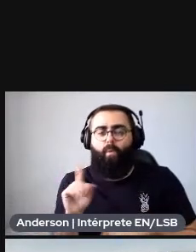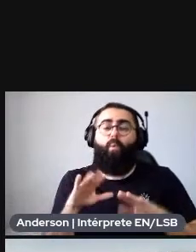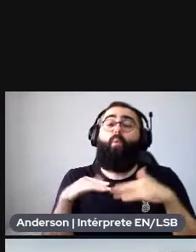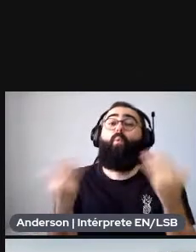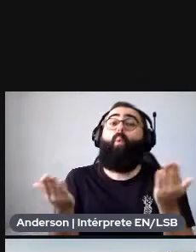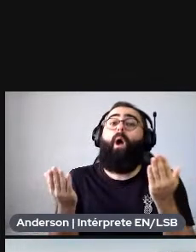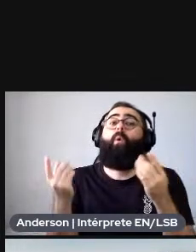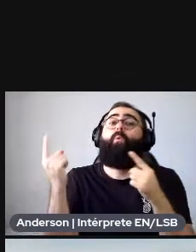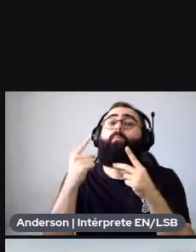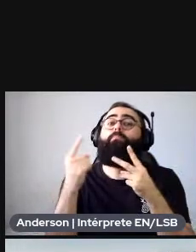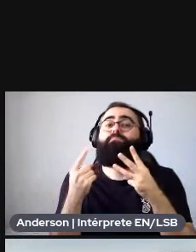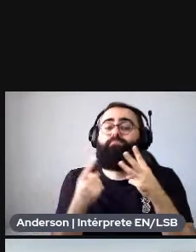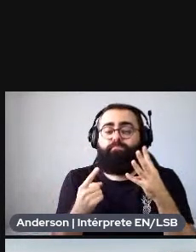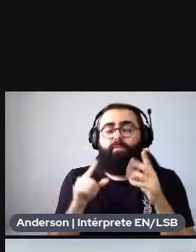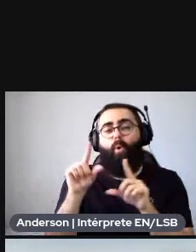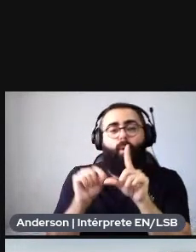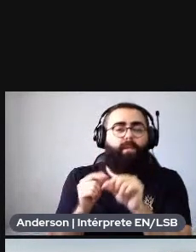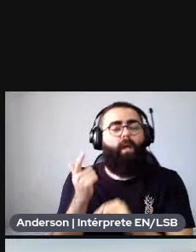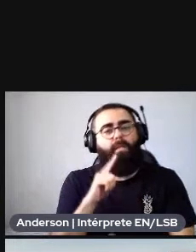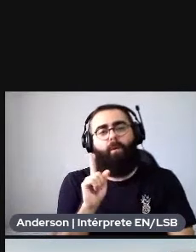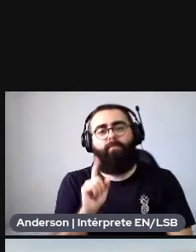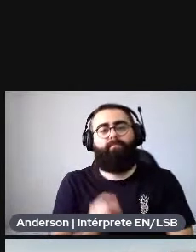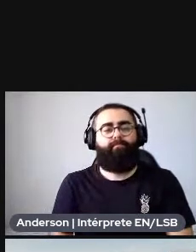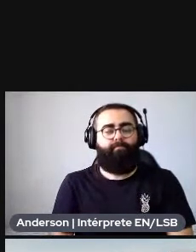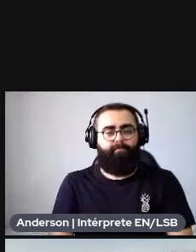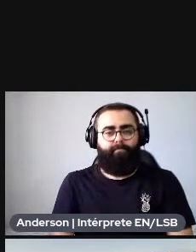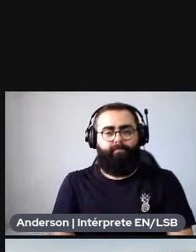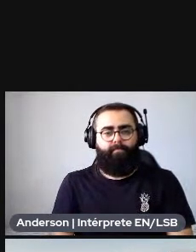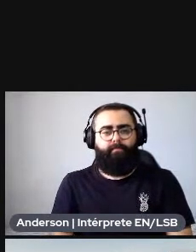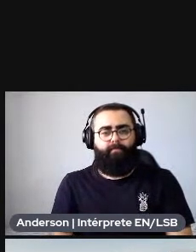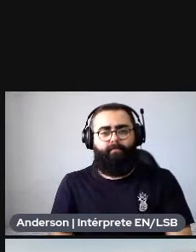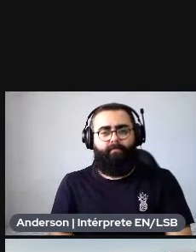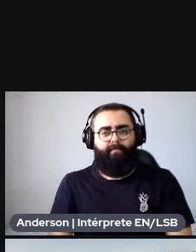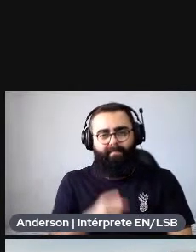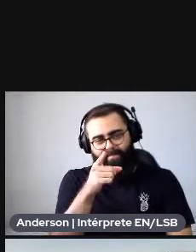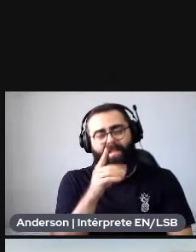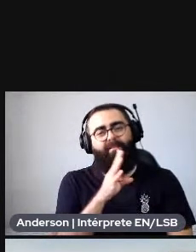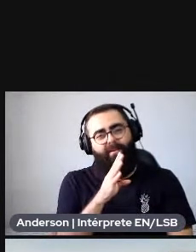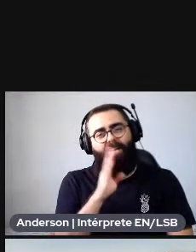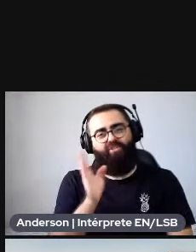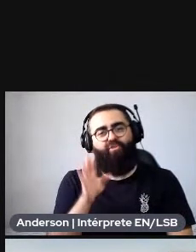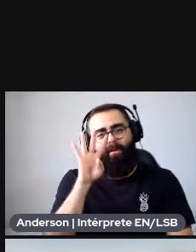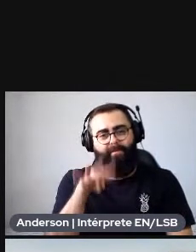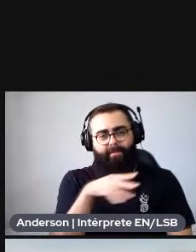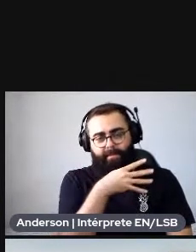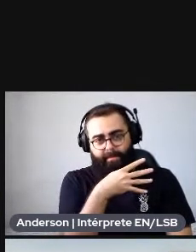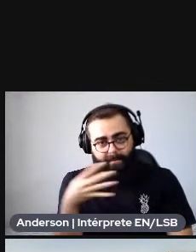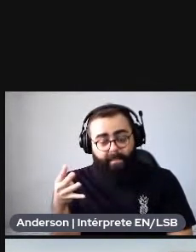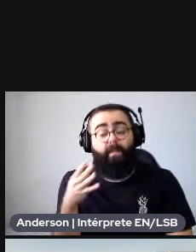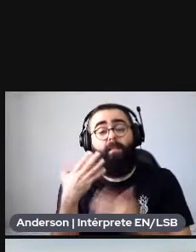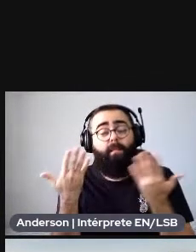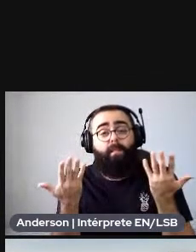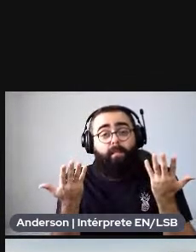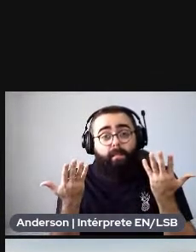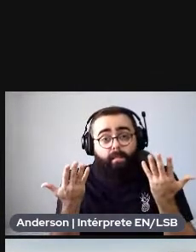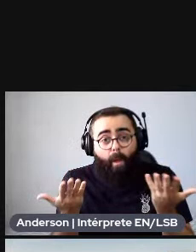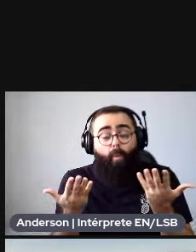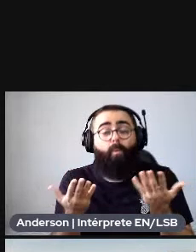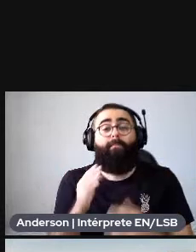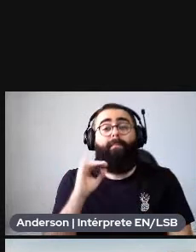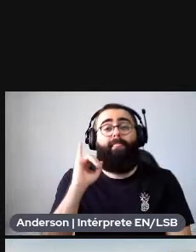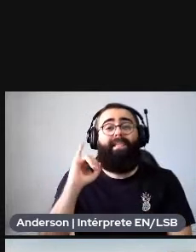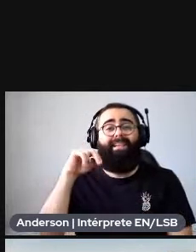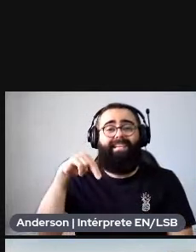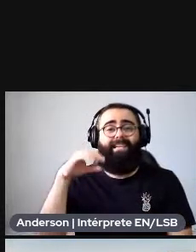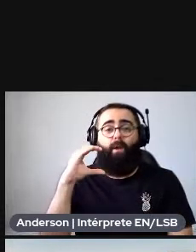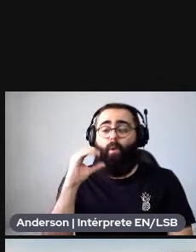expand even more. So we already know this table, and you see that in general, the inchoative construction becomes